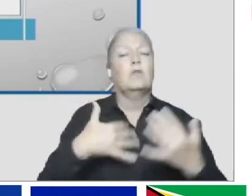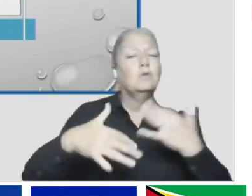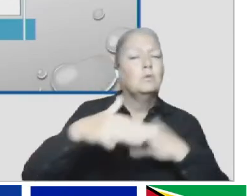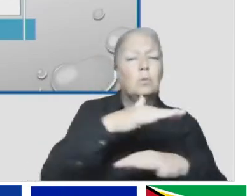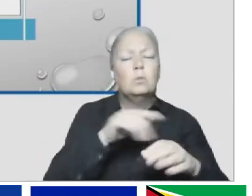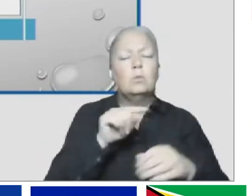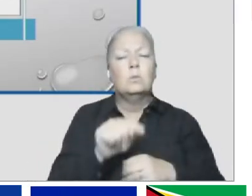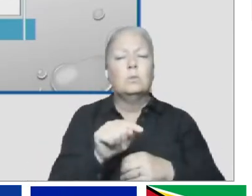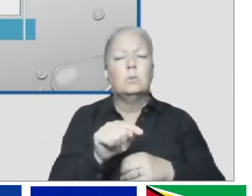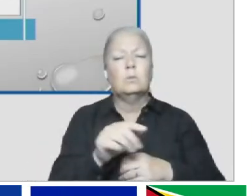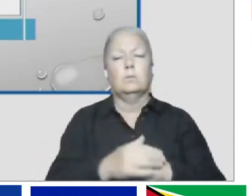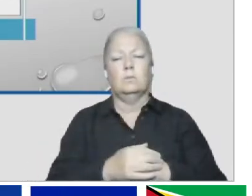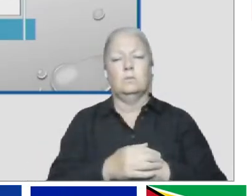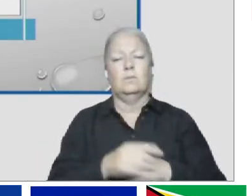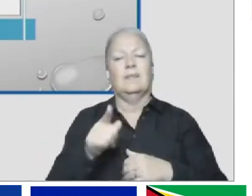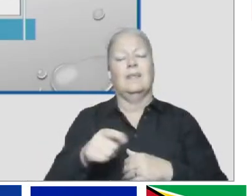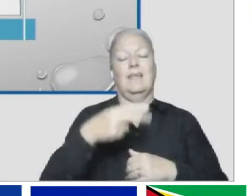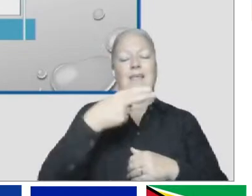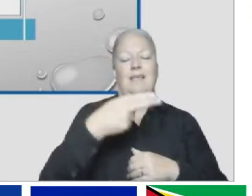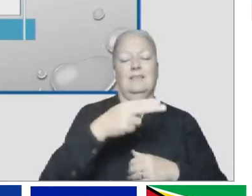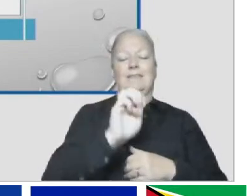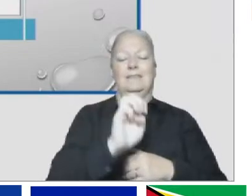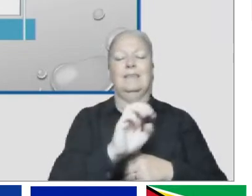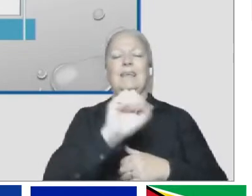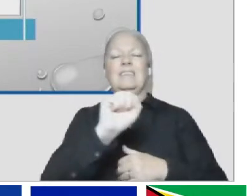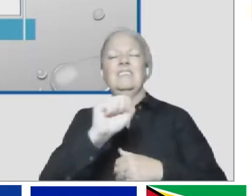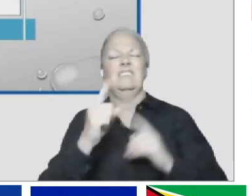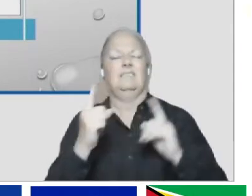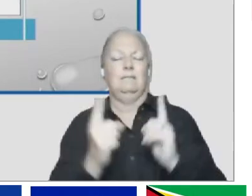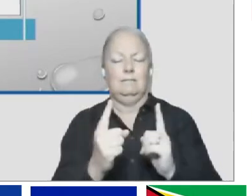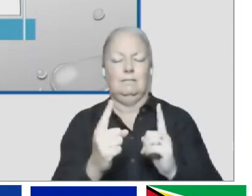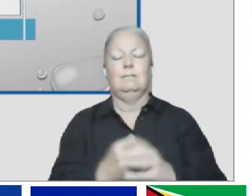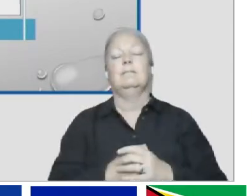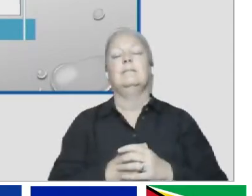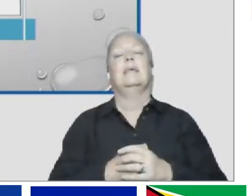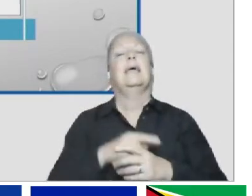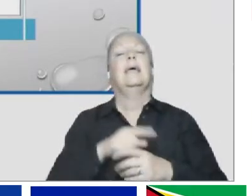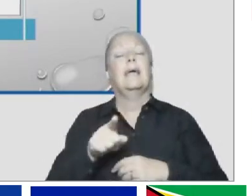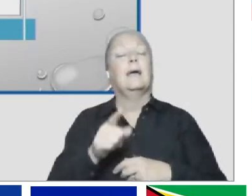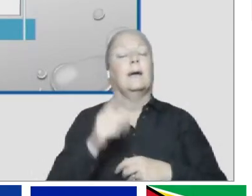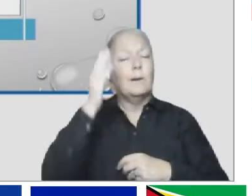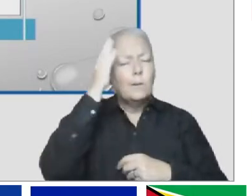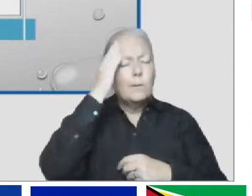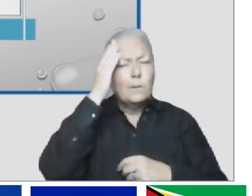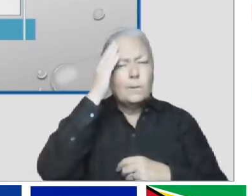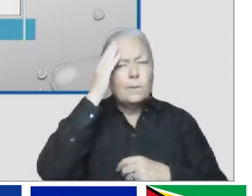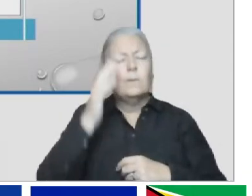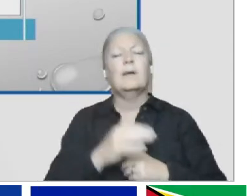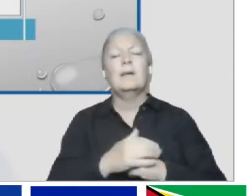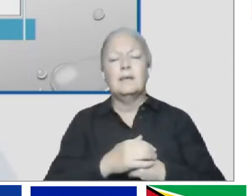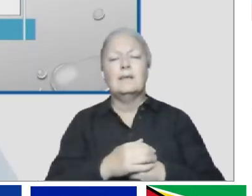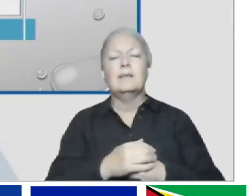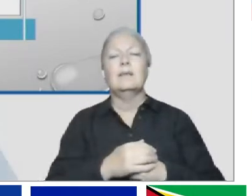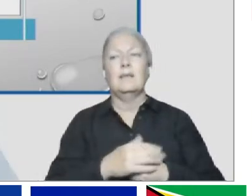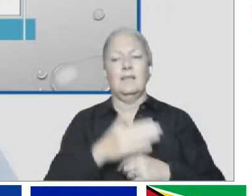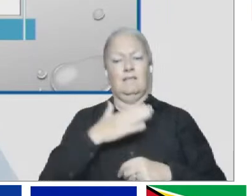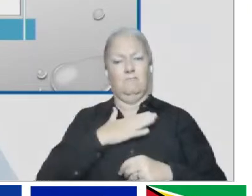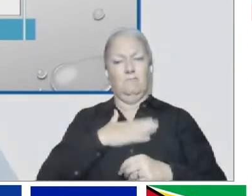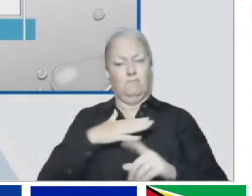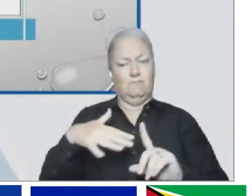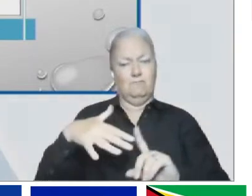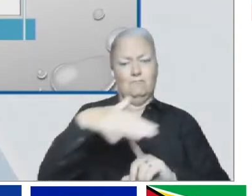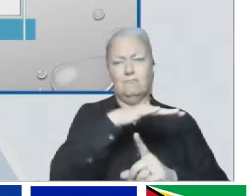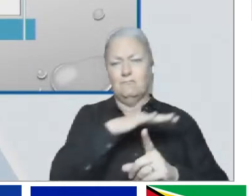took into consideration the peculiarities of our Vincentian context and how we are impacted by regional